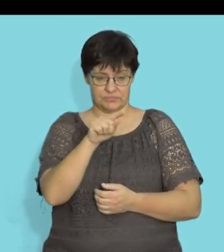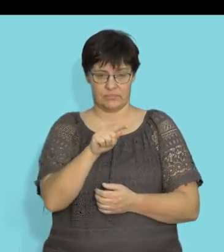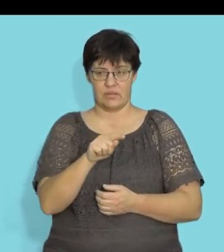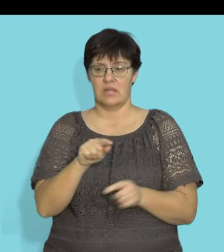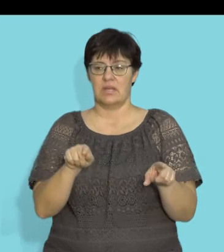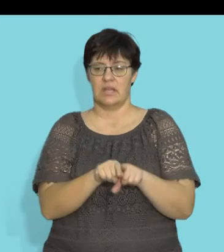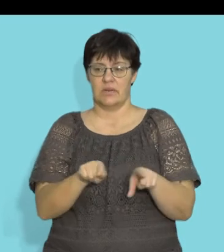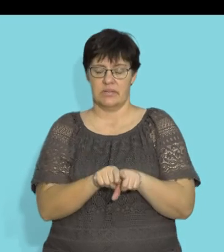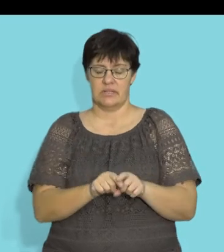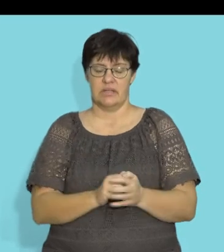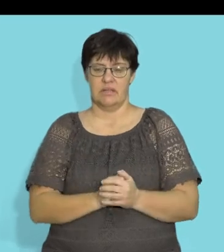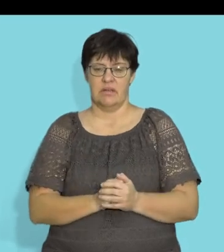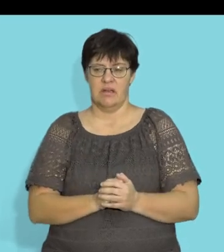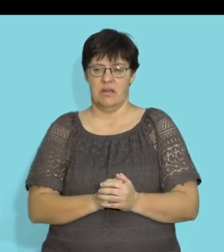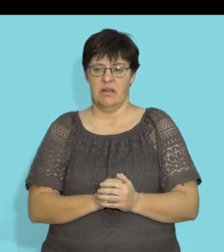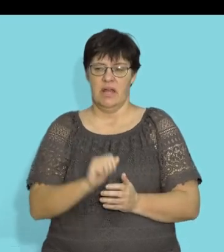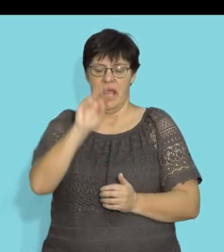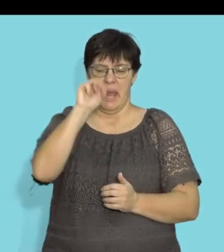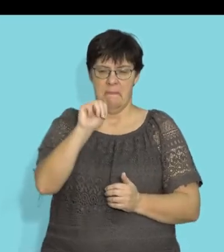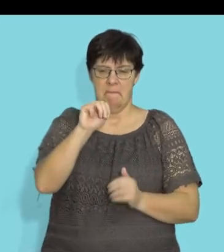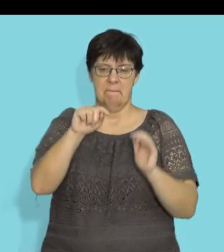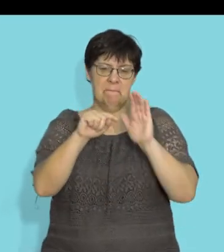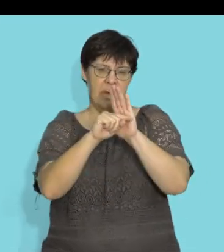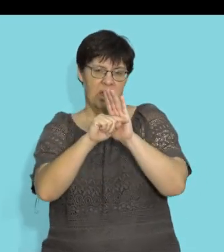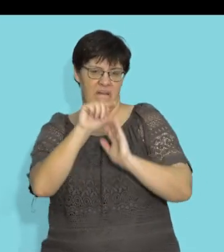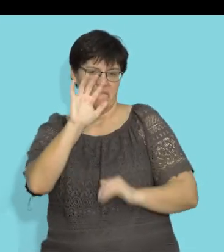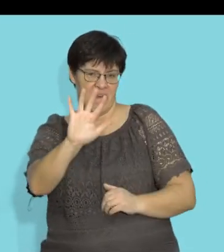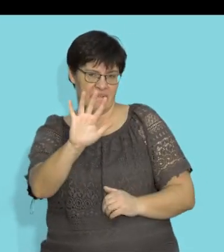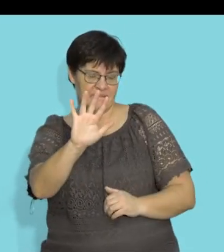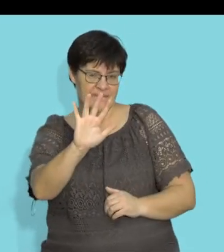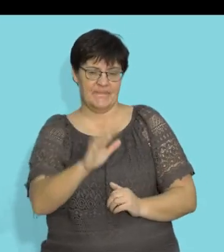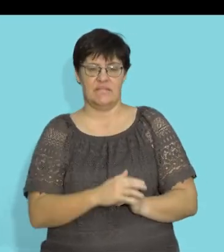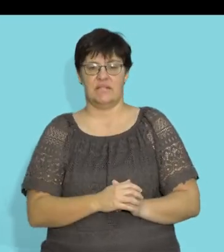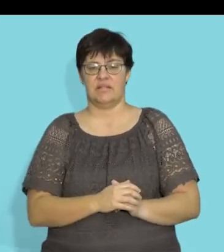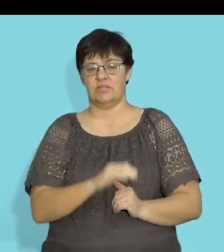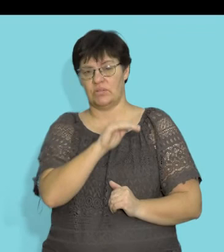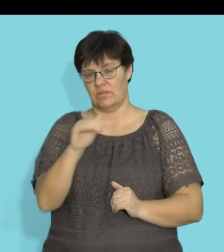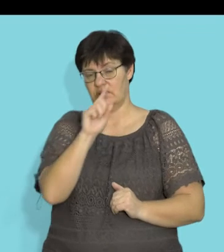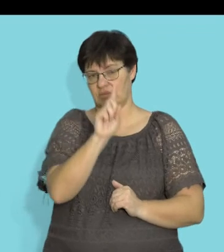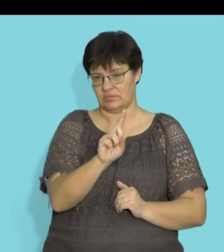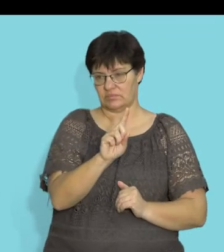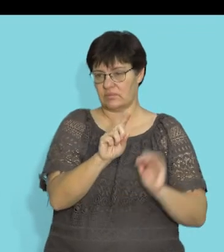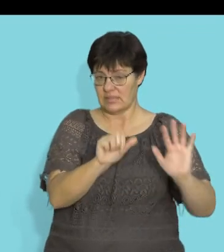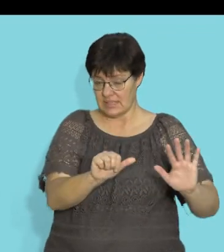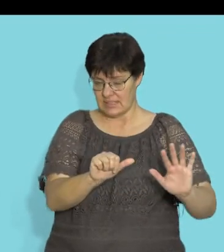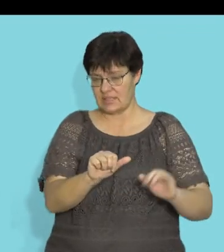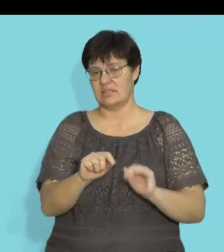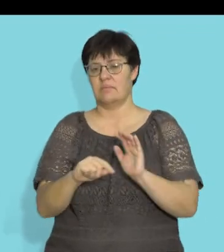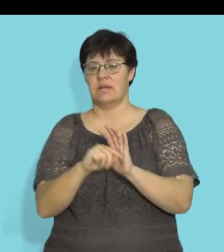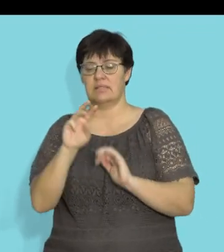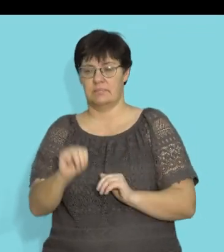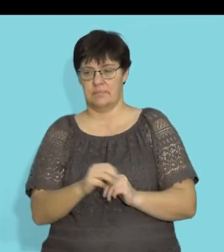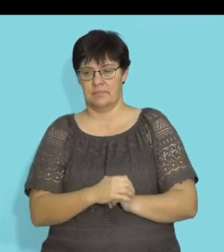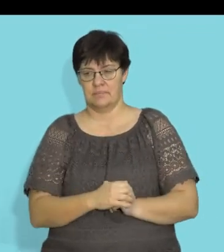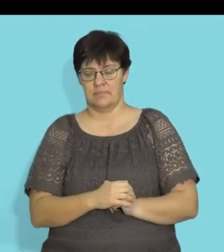m will be equal to m minus 5 over 6 minus